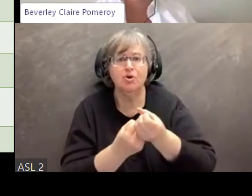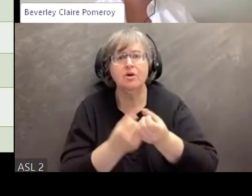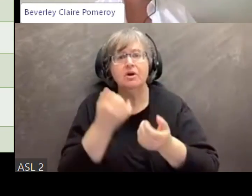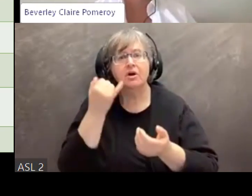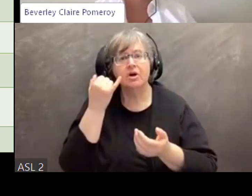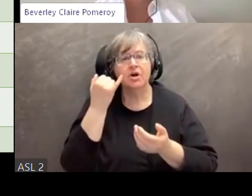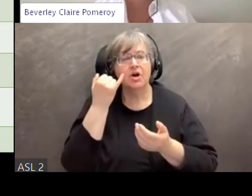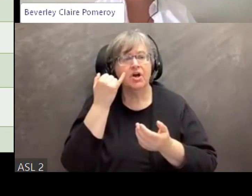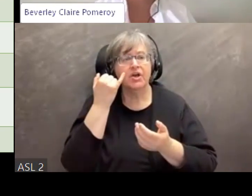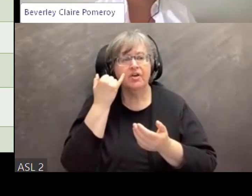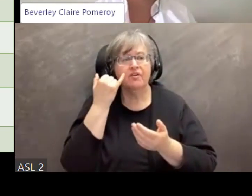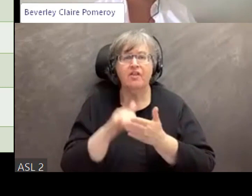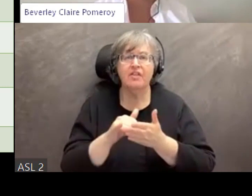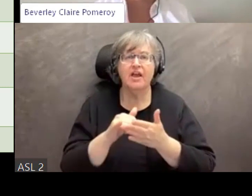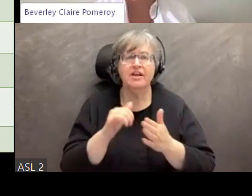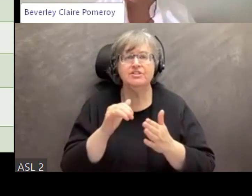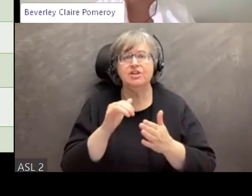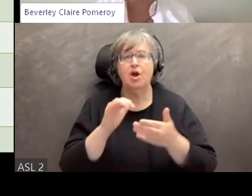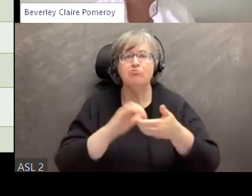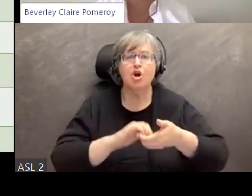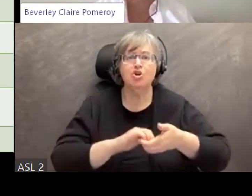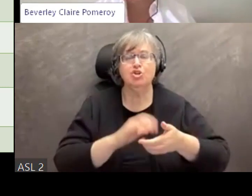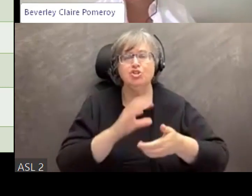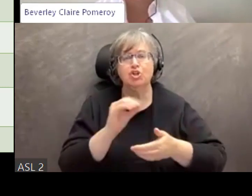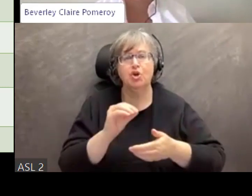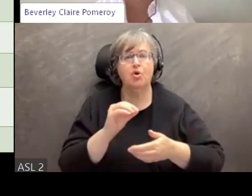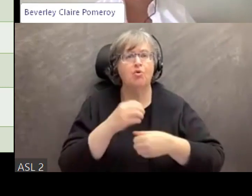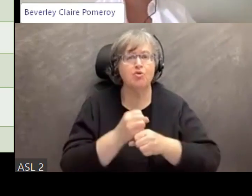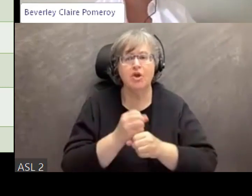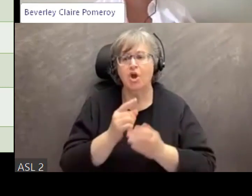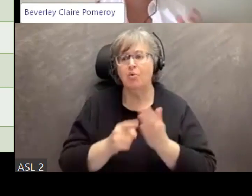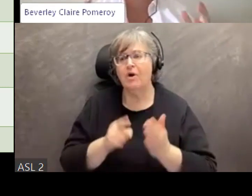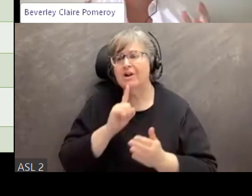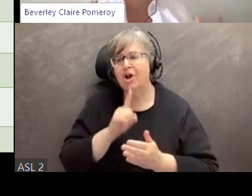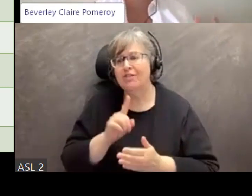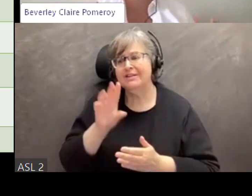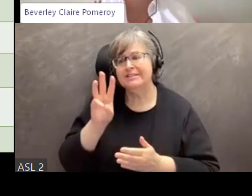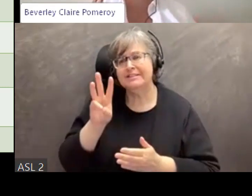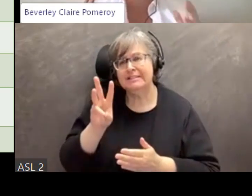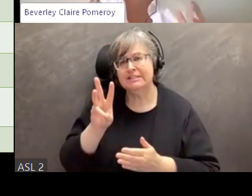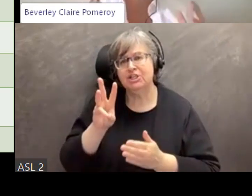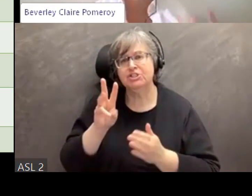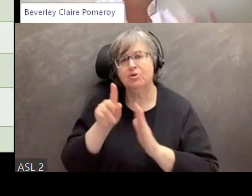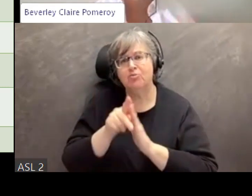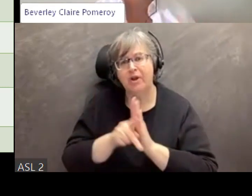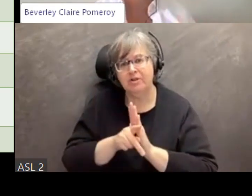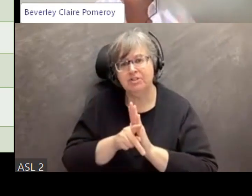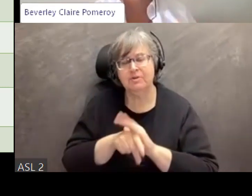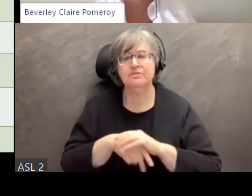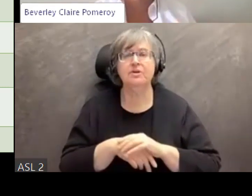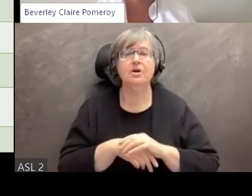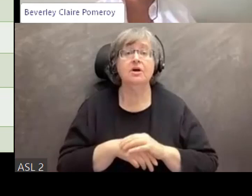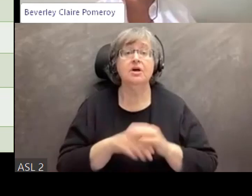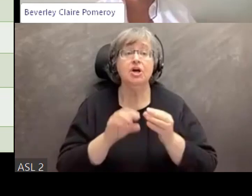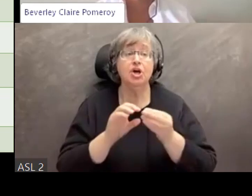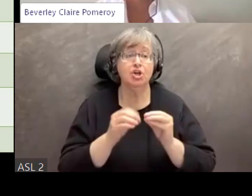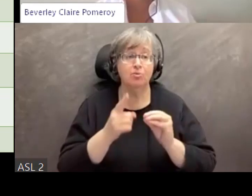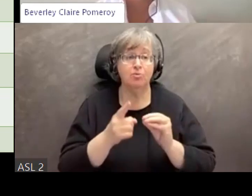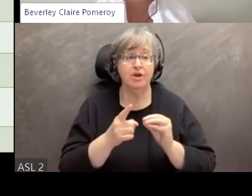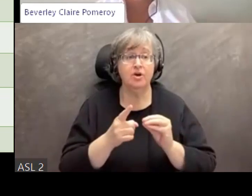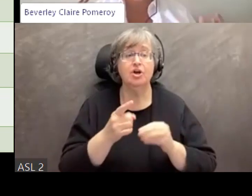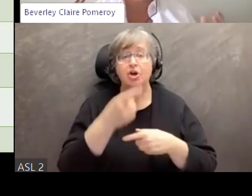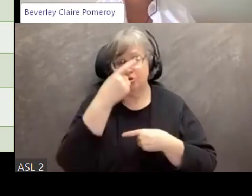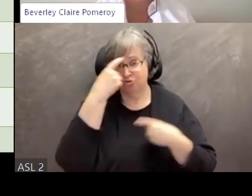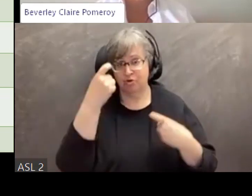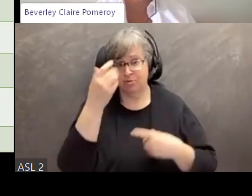support, whether it's at point of care, partnerships, co-creation. What are these 6 principles? How do we reflect on these in the work that we're doing? So